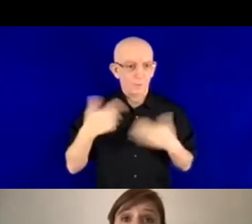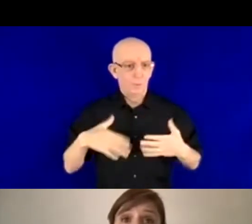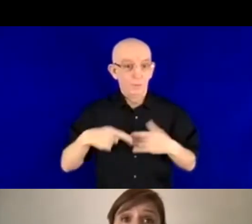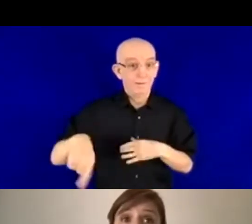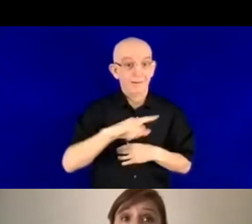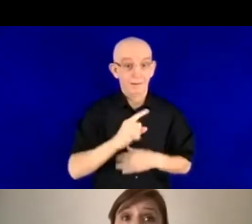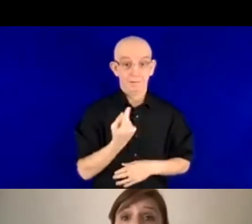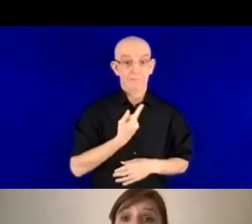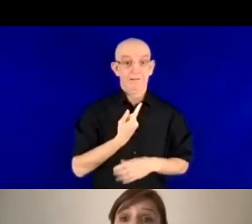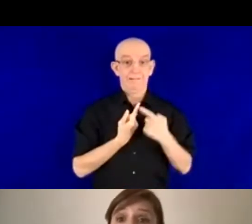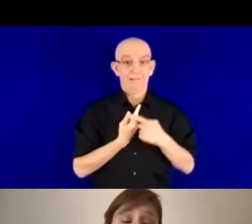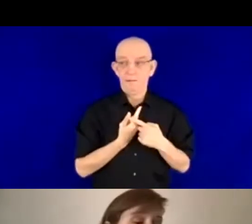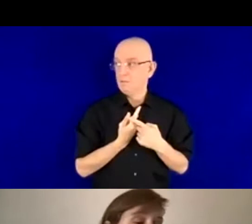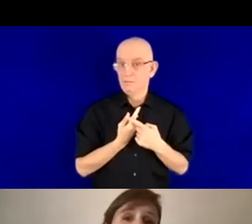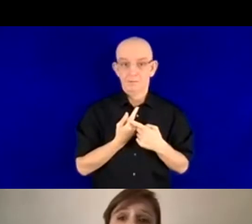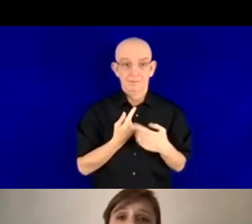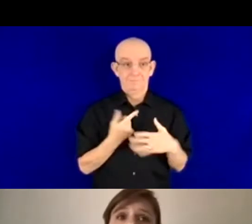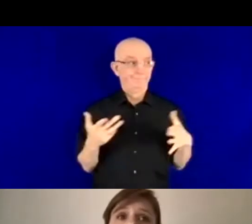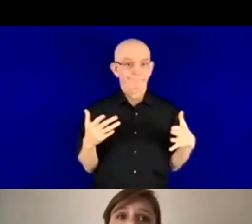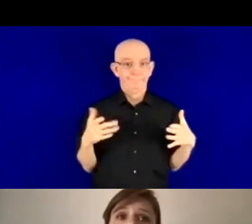remote work in the future.